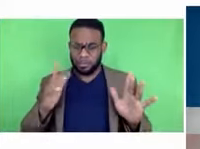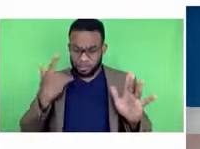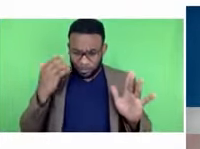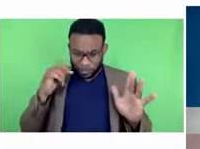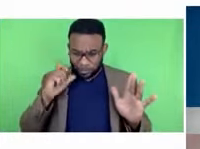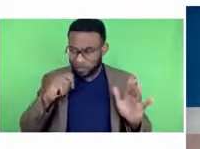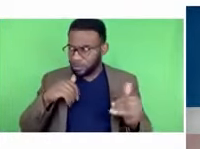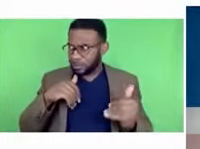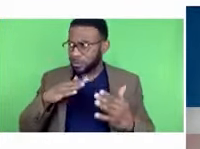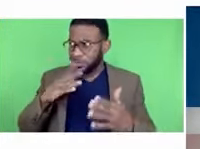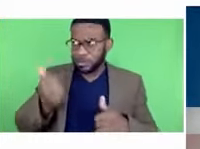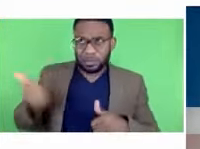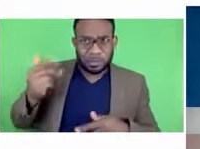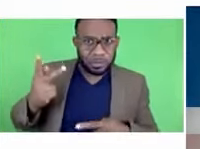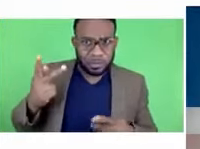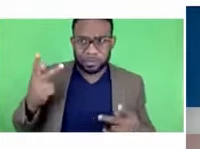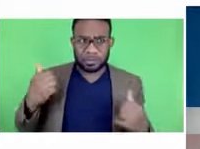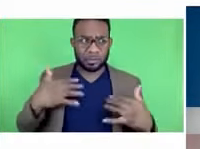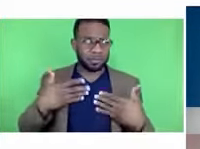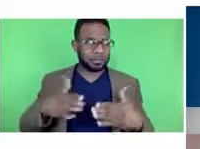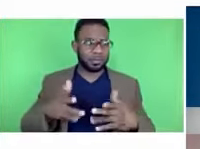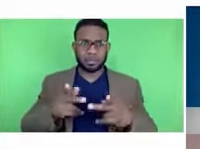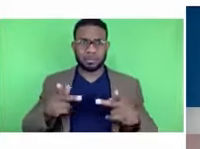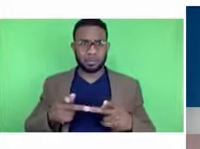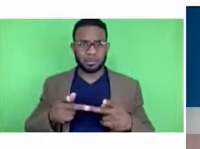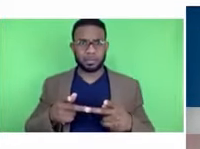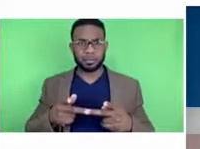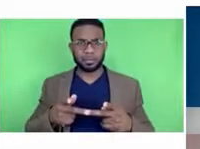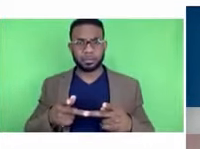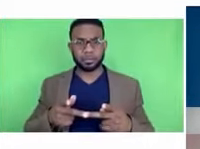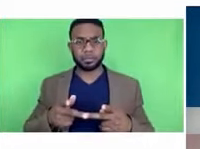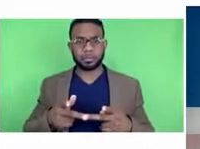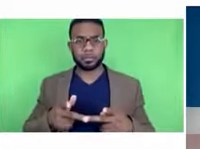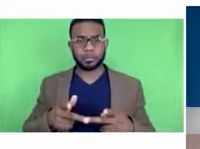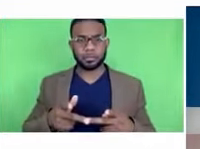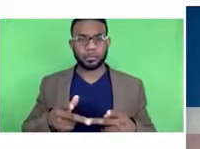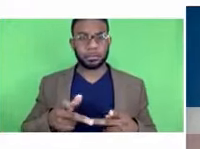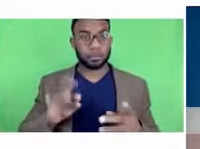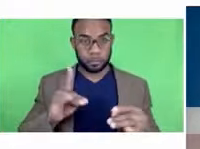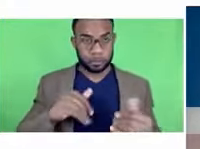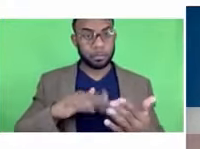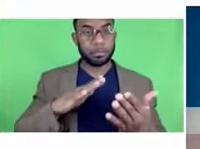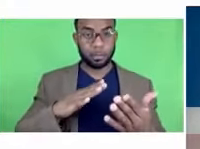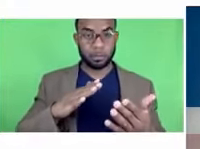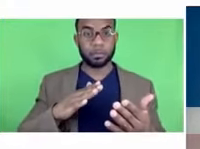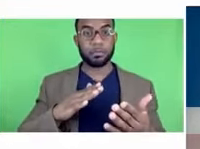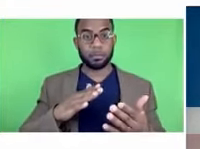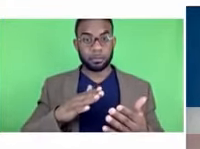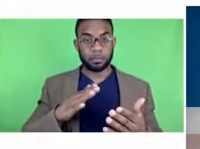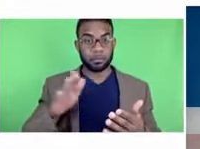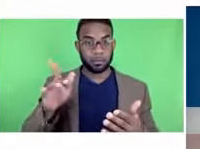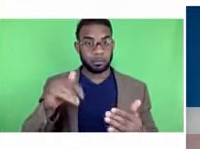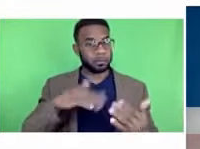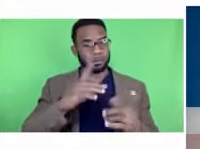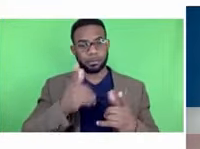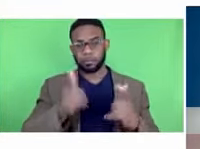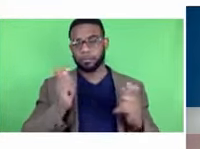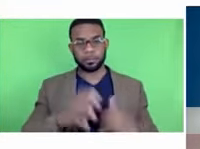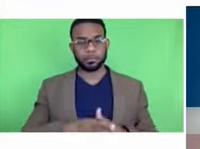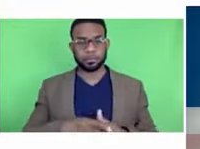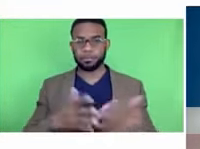approach supervision, afraid that he'd lose the position. He did approach them, and they addressed it right away.